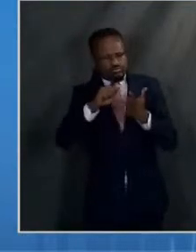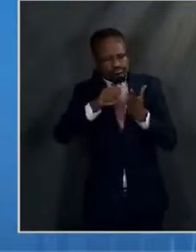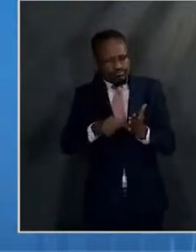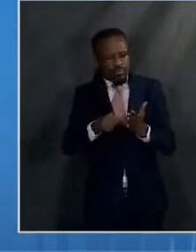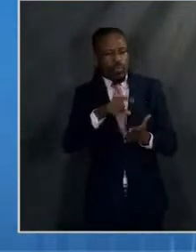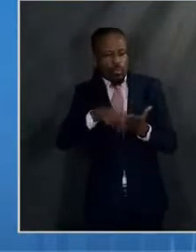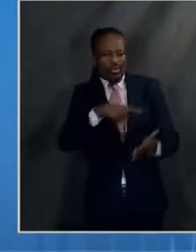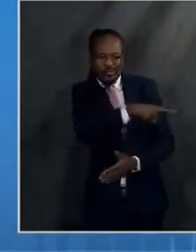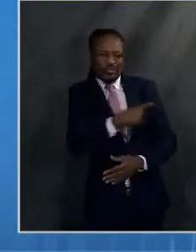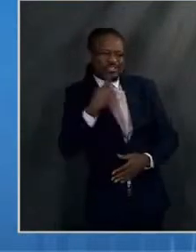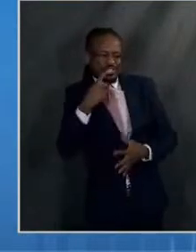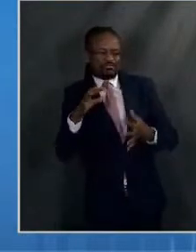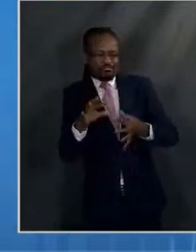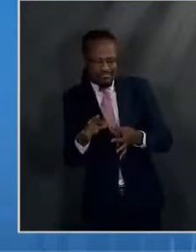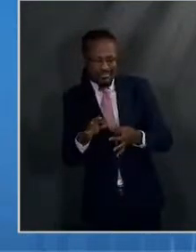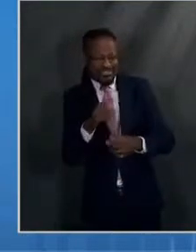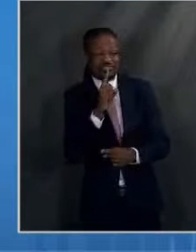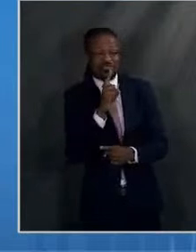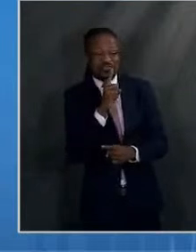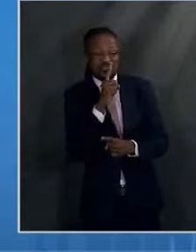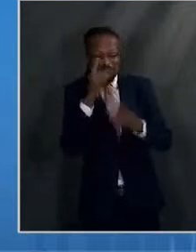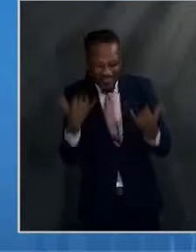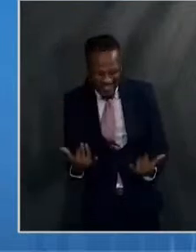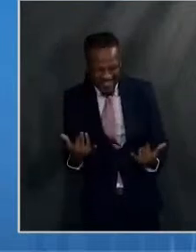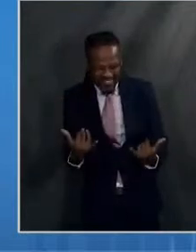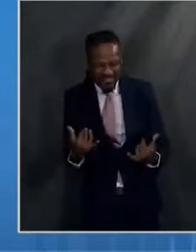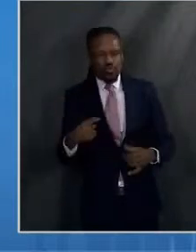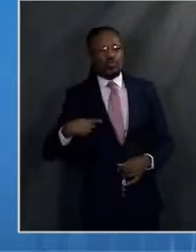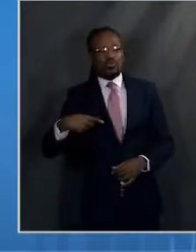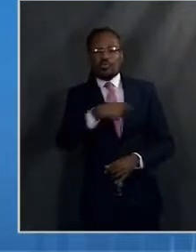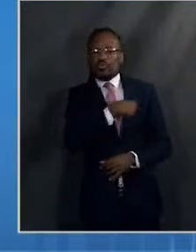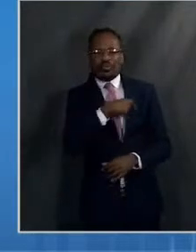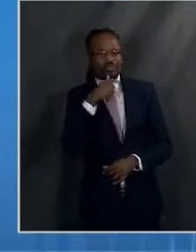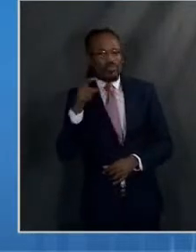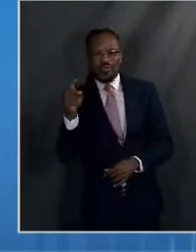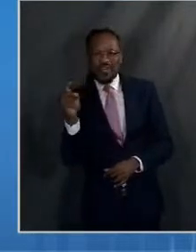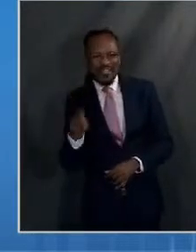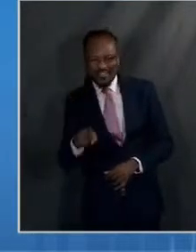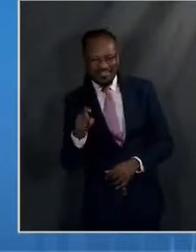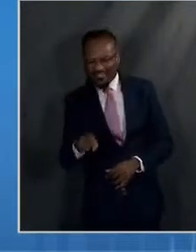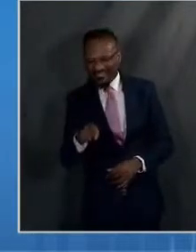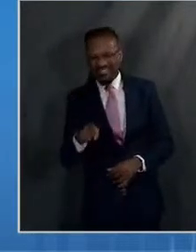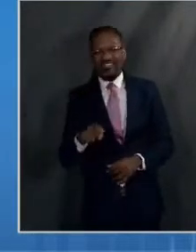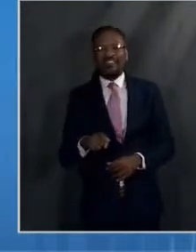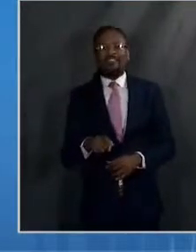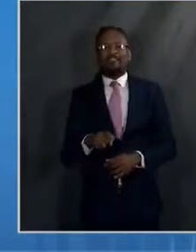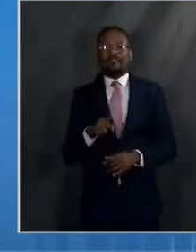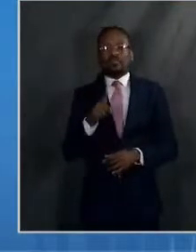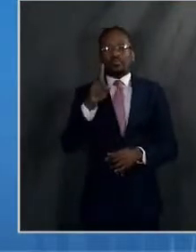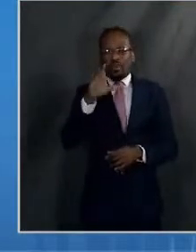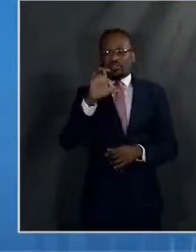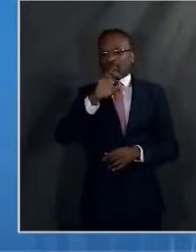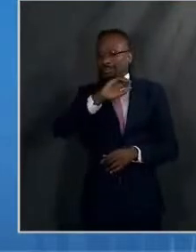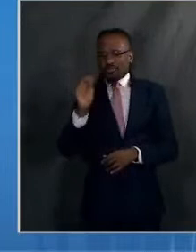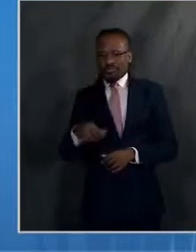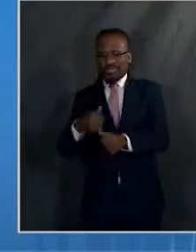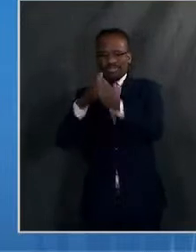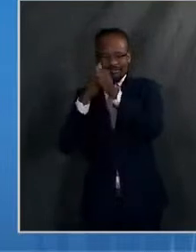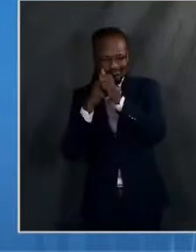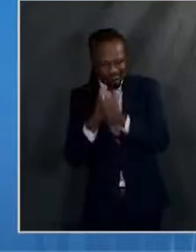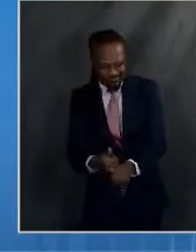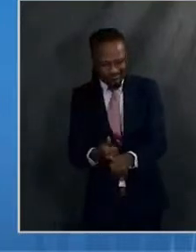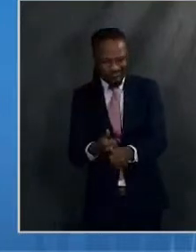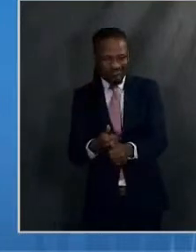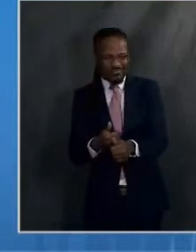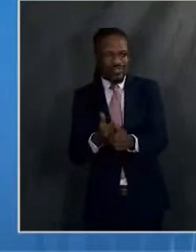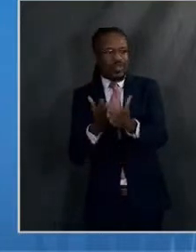you just said, that right now, we don't have complete, full compliance throughout the